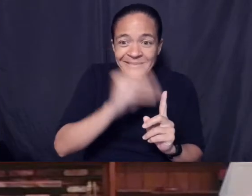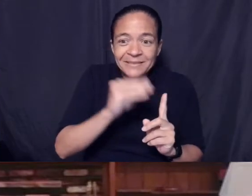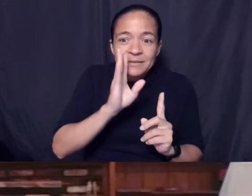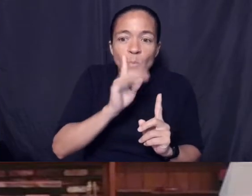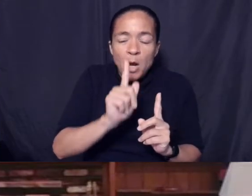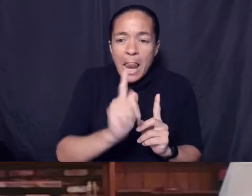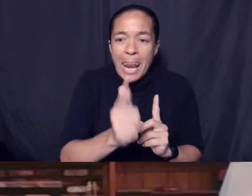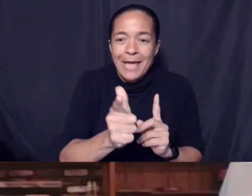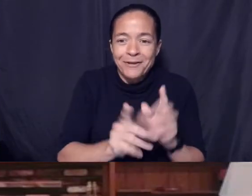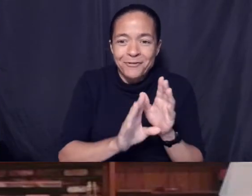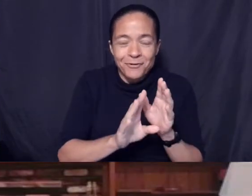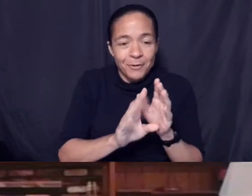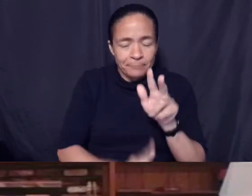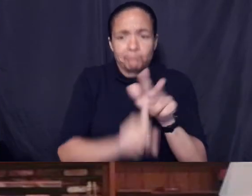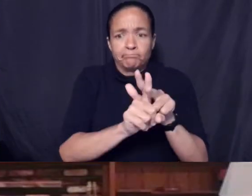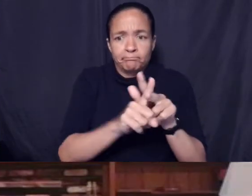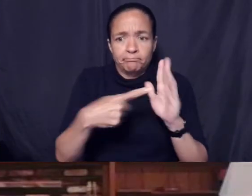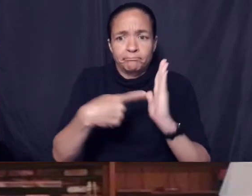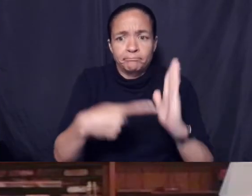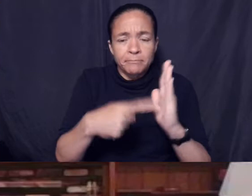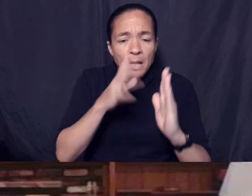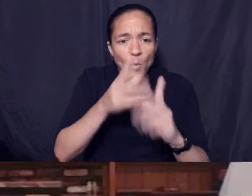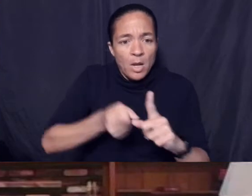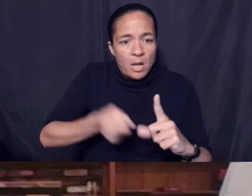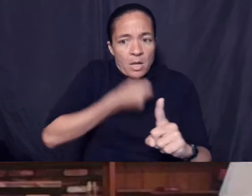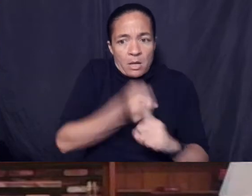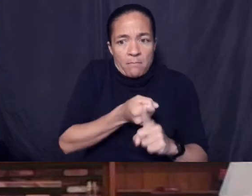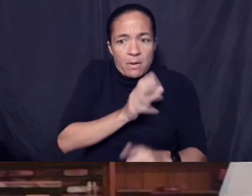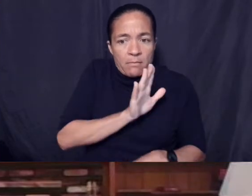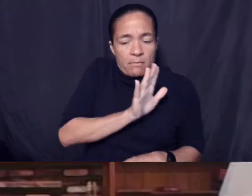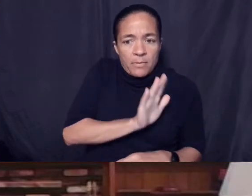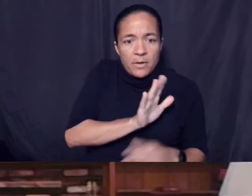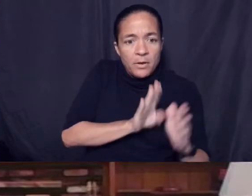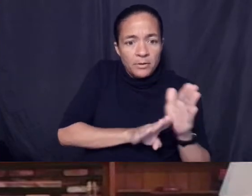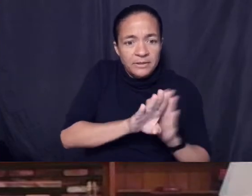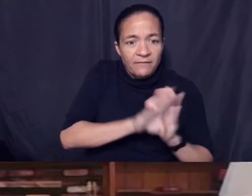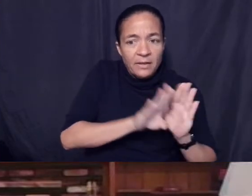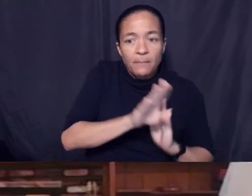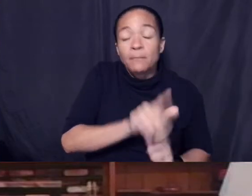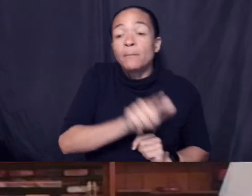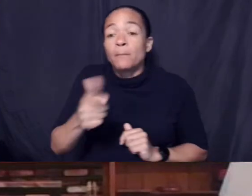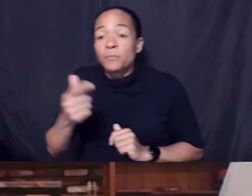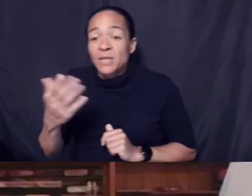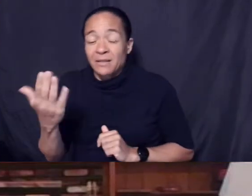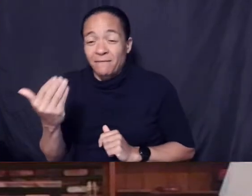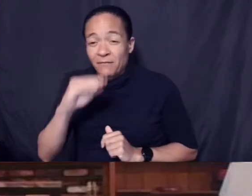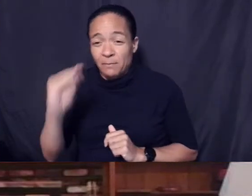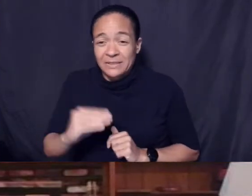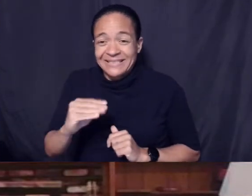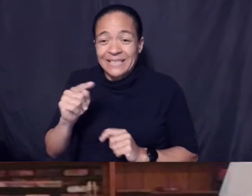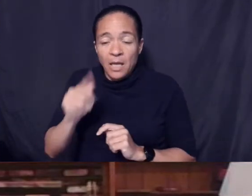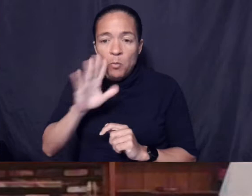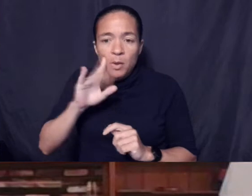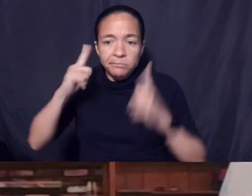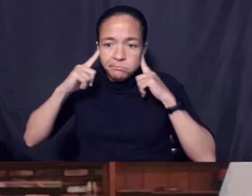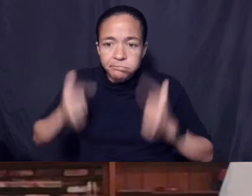years of life, a period most critical for their development. 10 to 15% of the children will develop hearing problems, some so